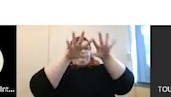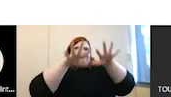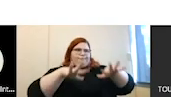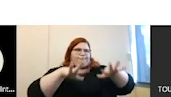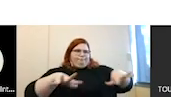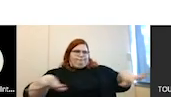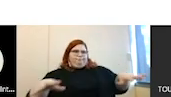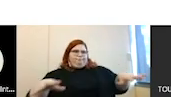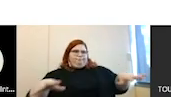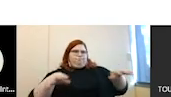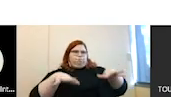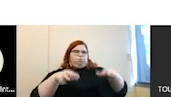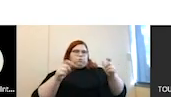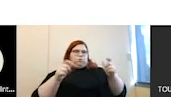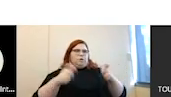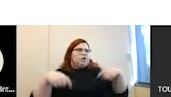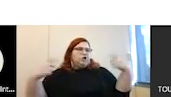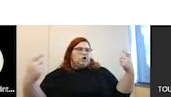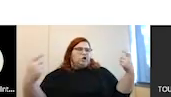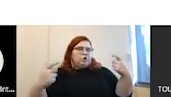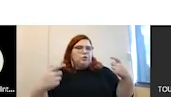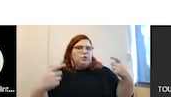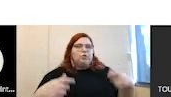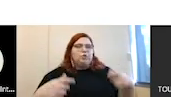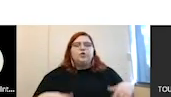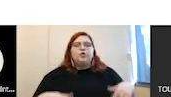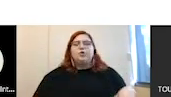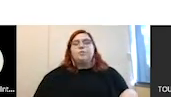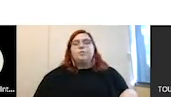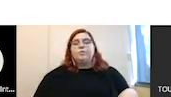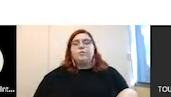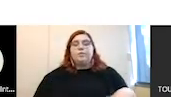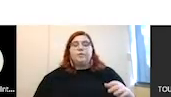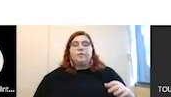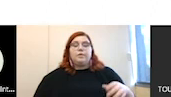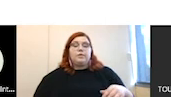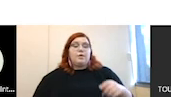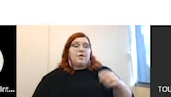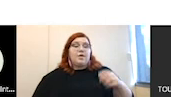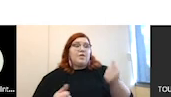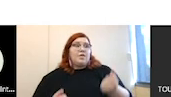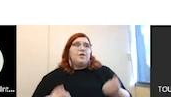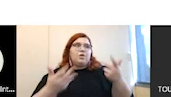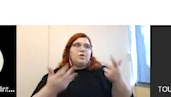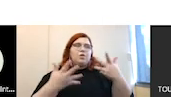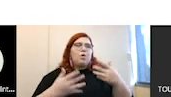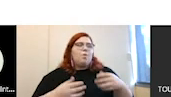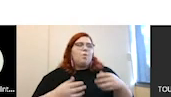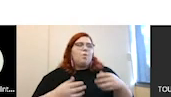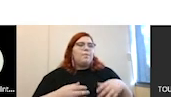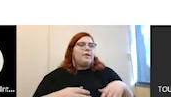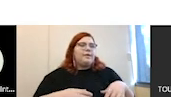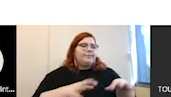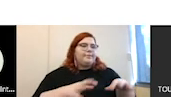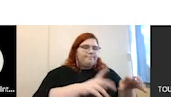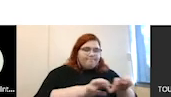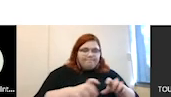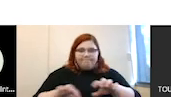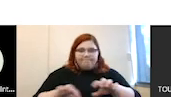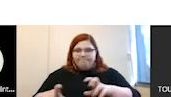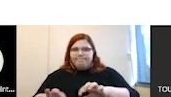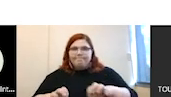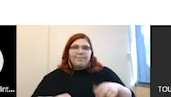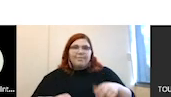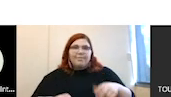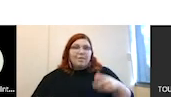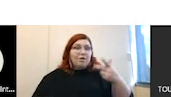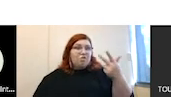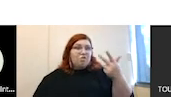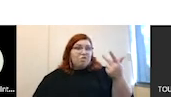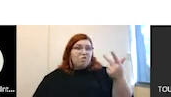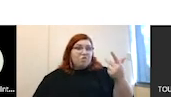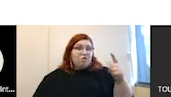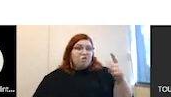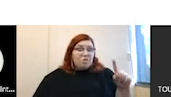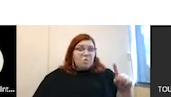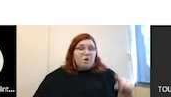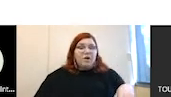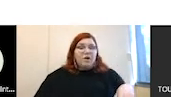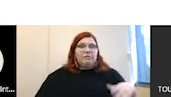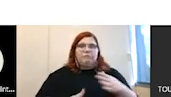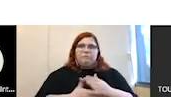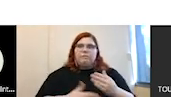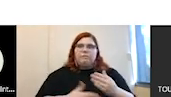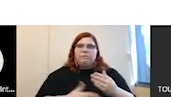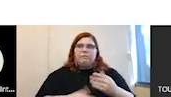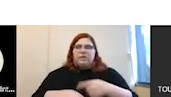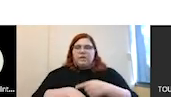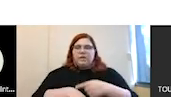this. Creating these many entries, 31 entries, might take you, I don't know, 2, 3,